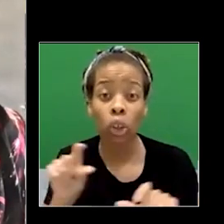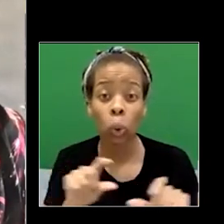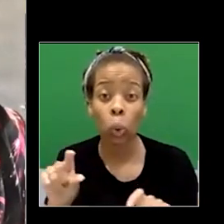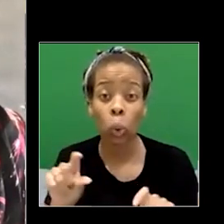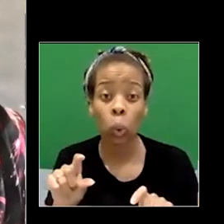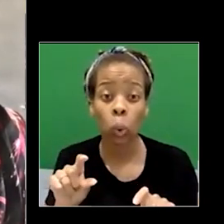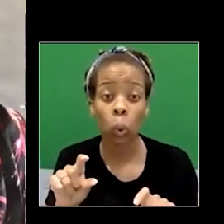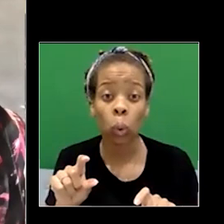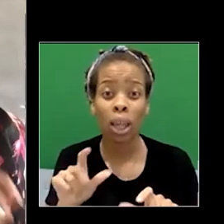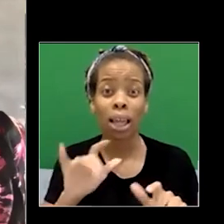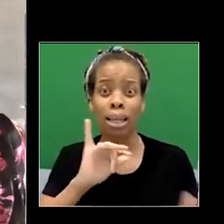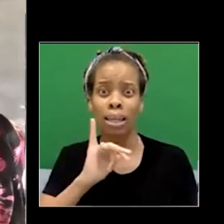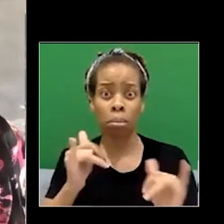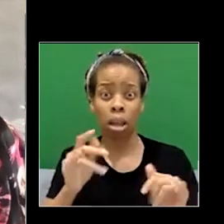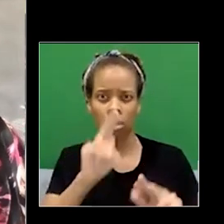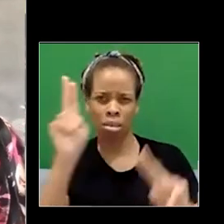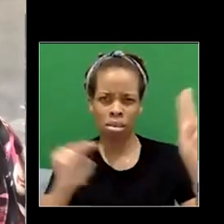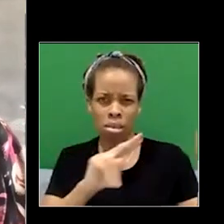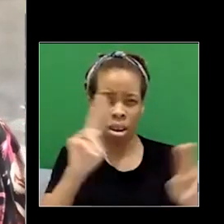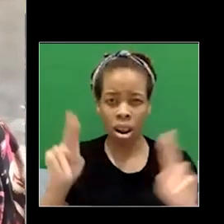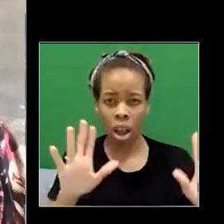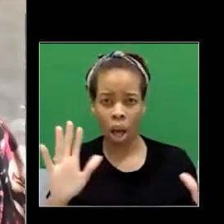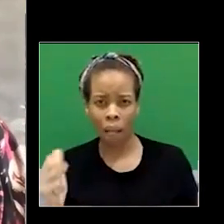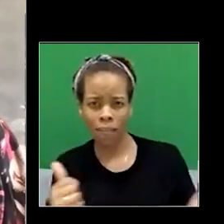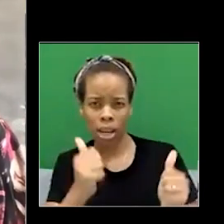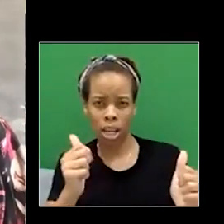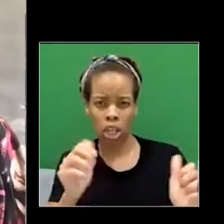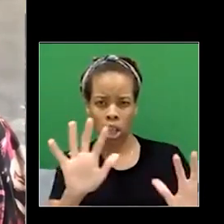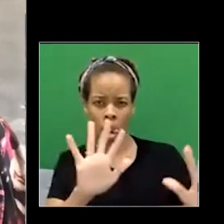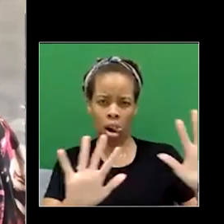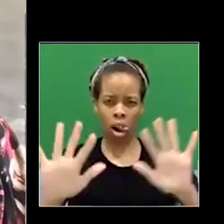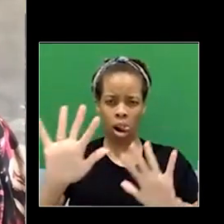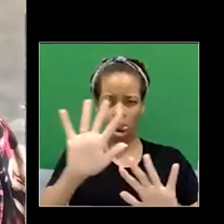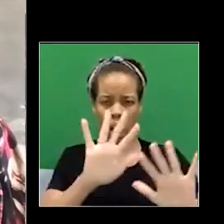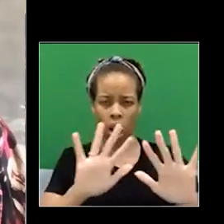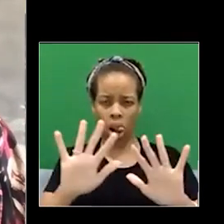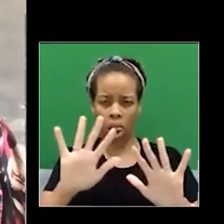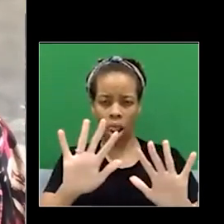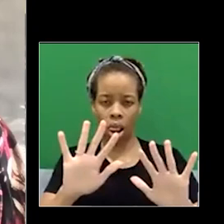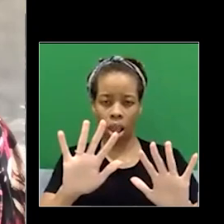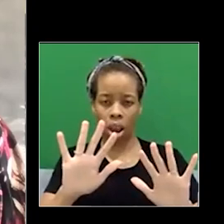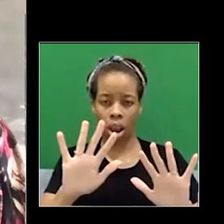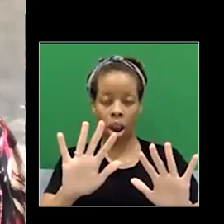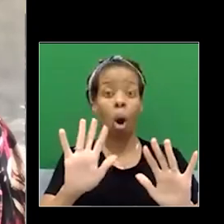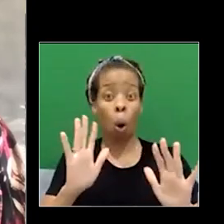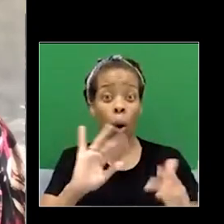back and find it again. So oftentimes I'll know something is finished because it does everything I want it to in that, like